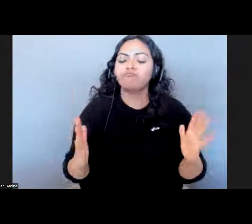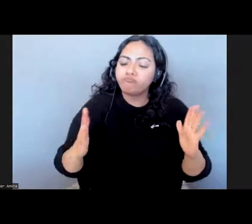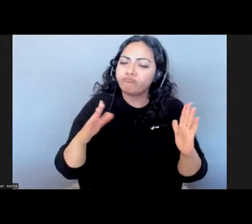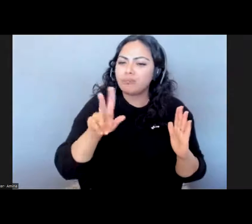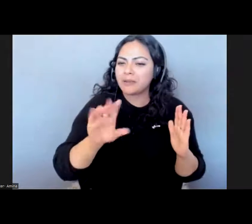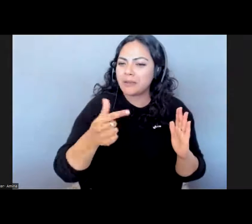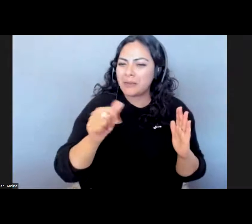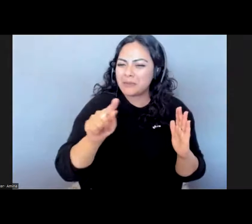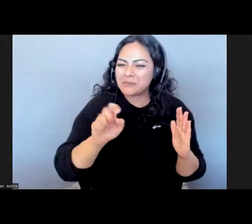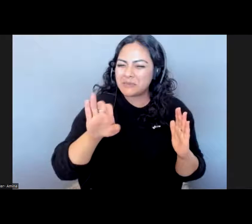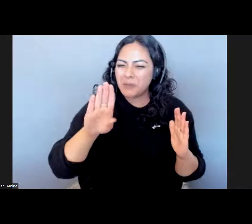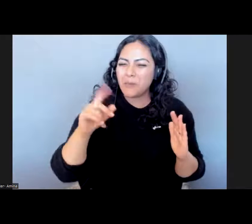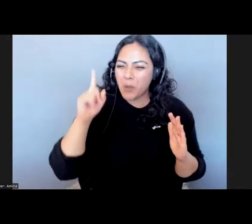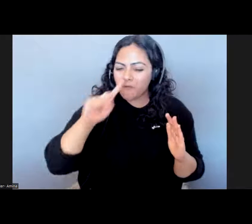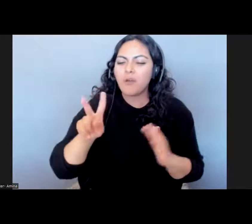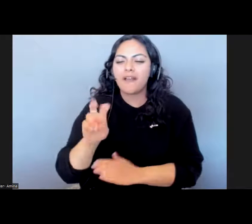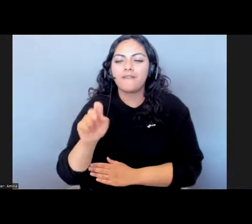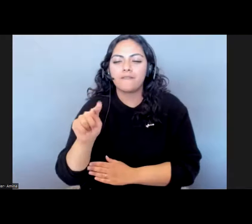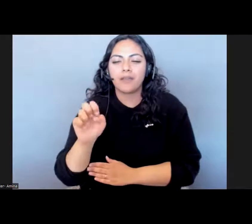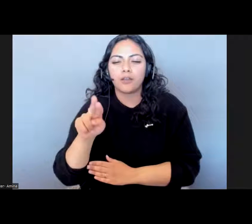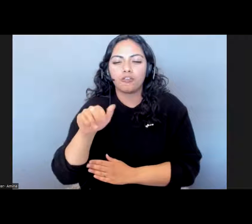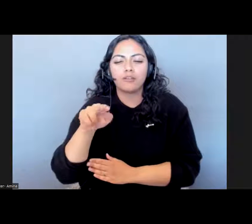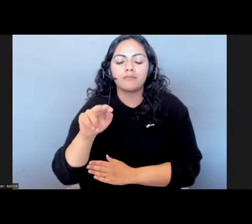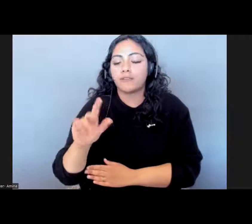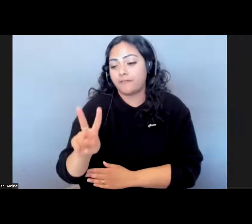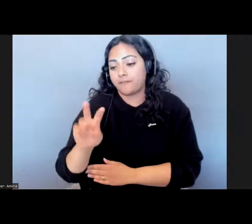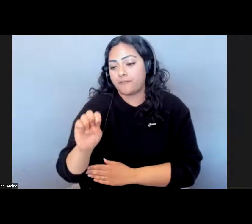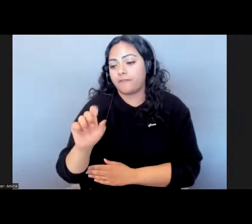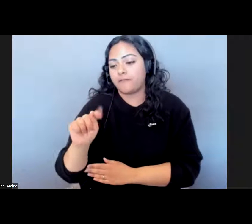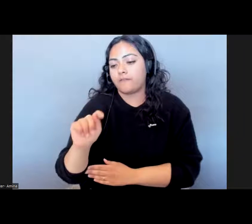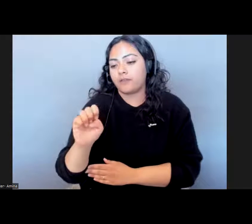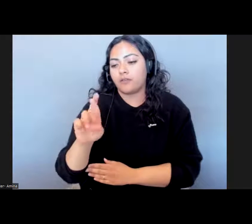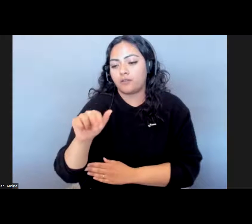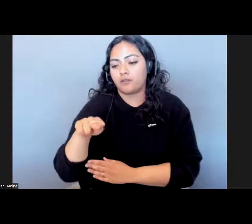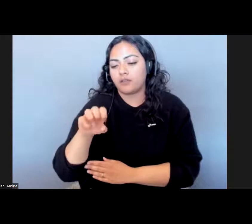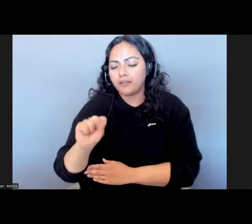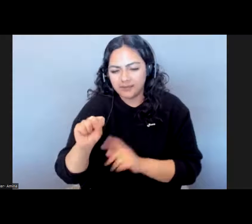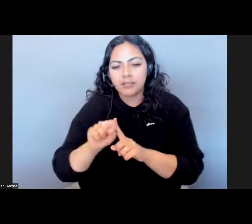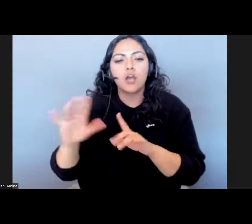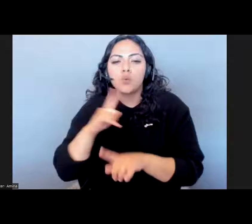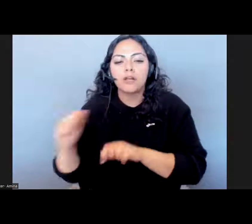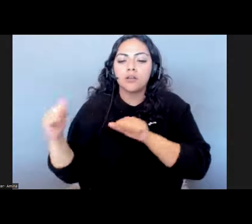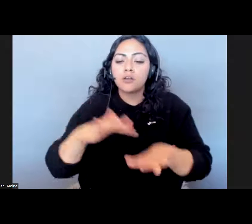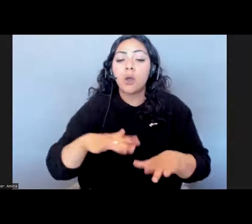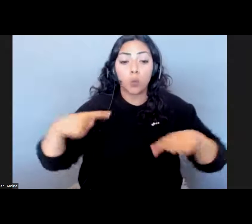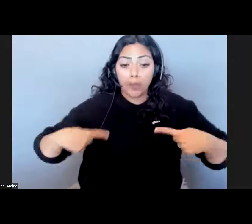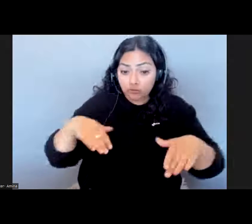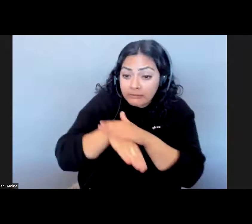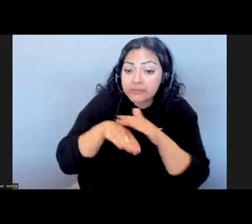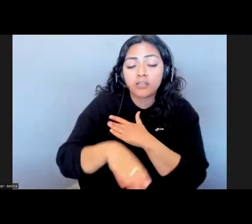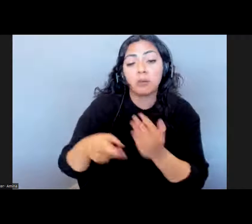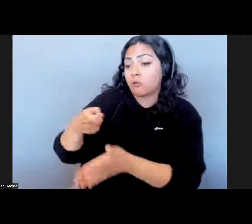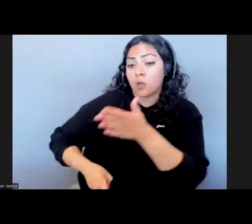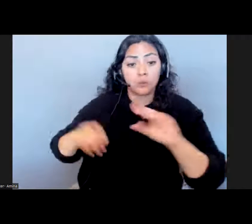that will house our veterans wheelchair accessible with our carpentry class at no cost to the veterans. and